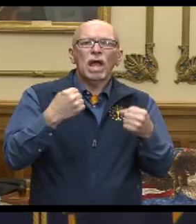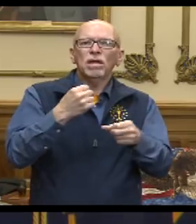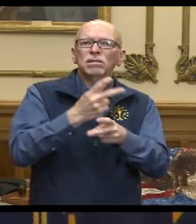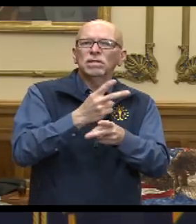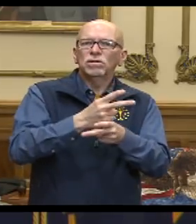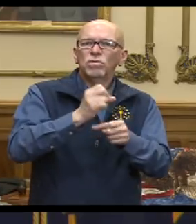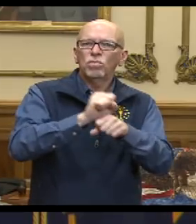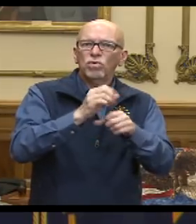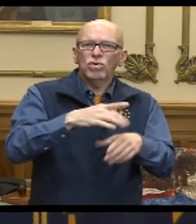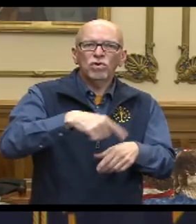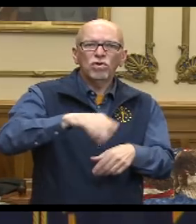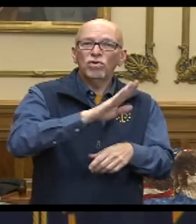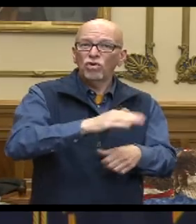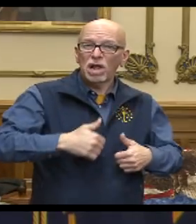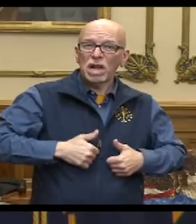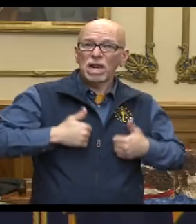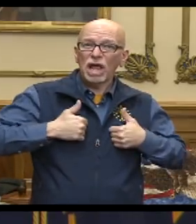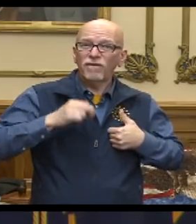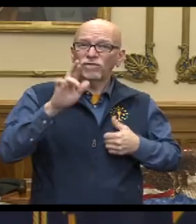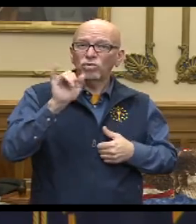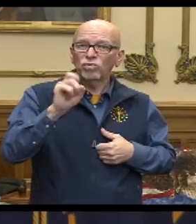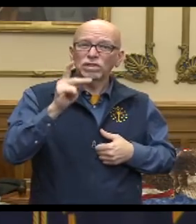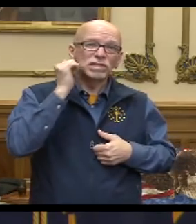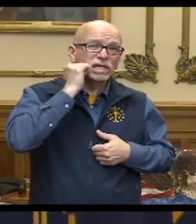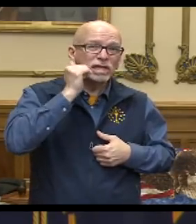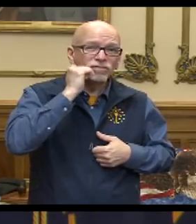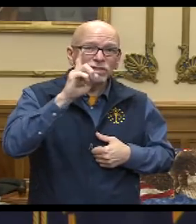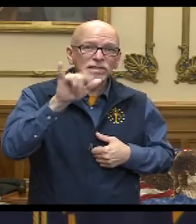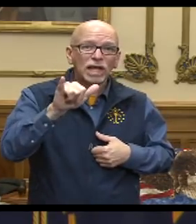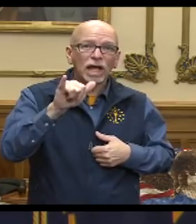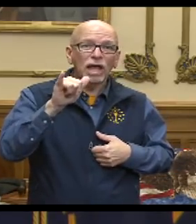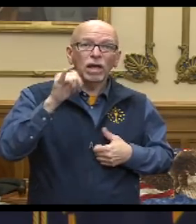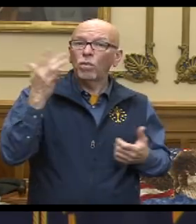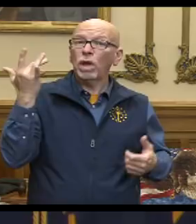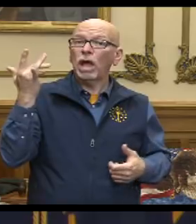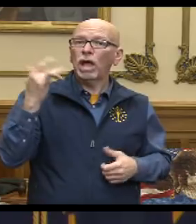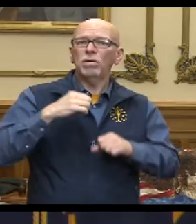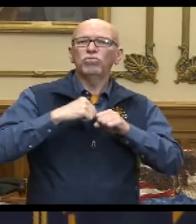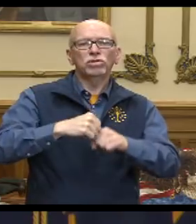on the line every day to protect us.